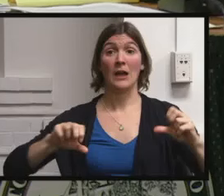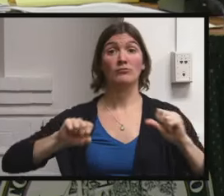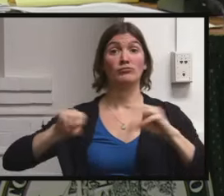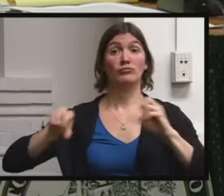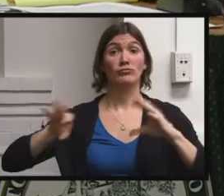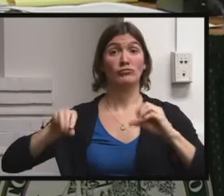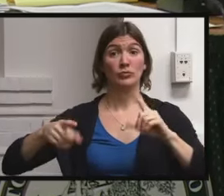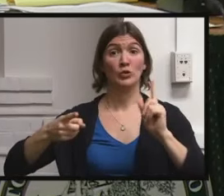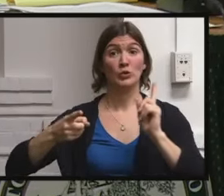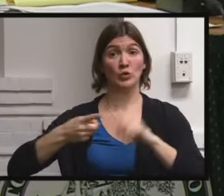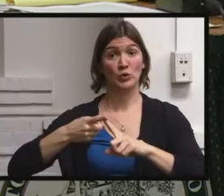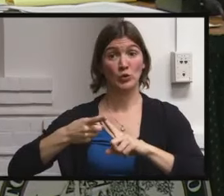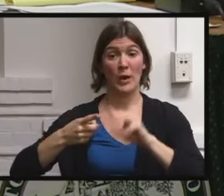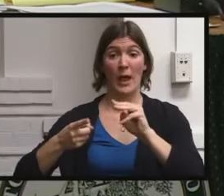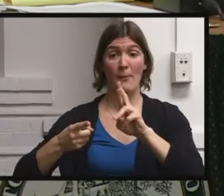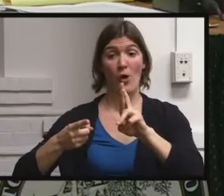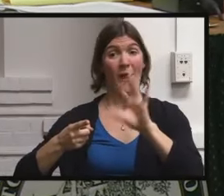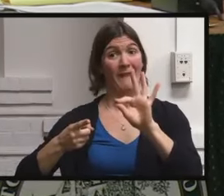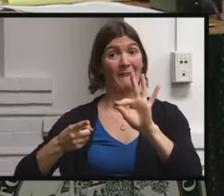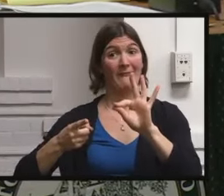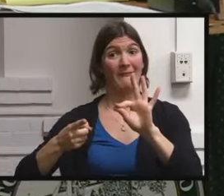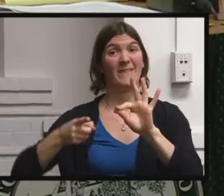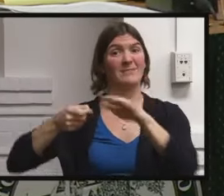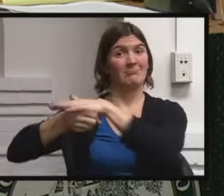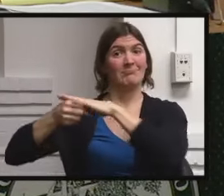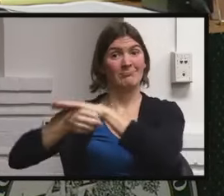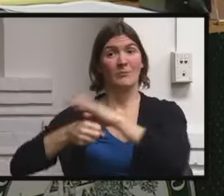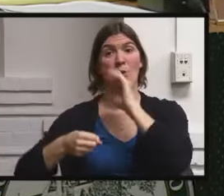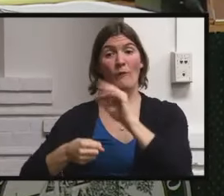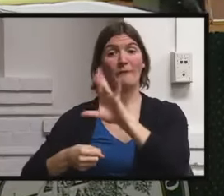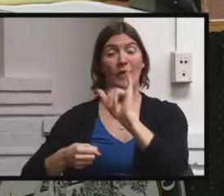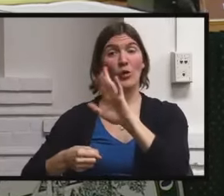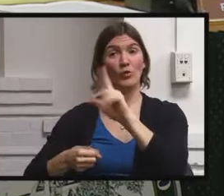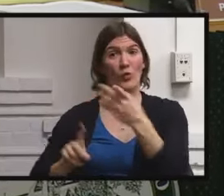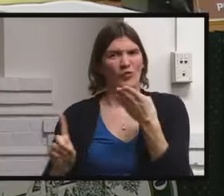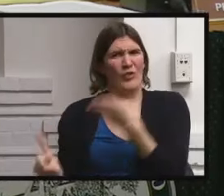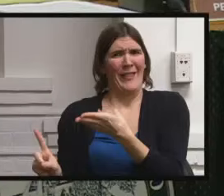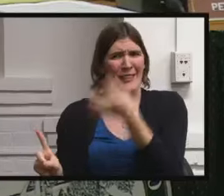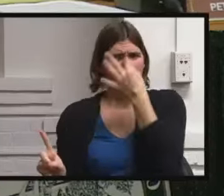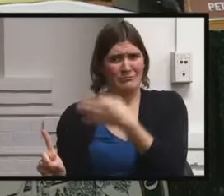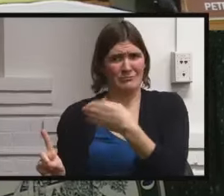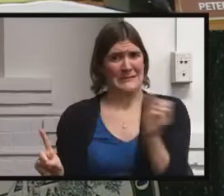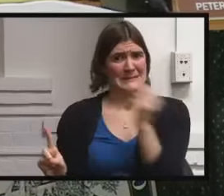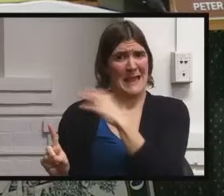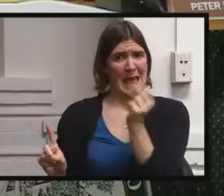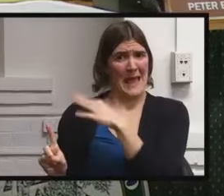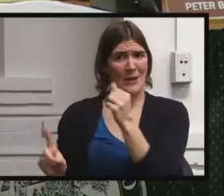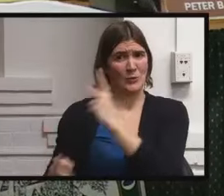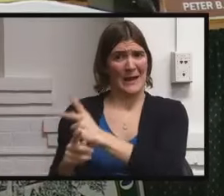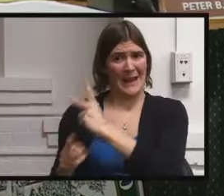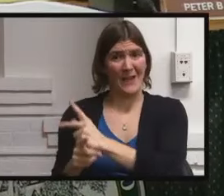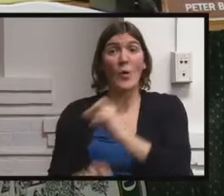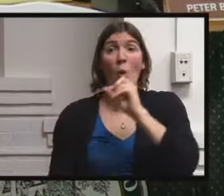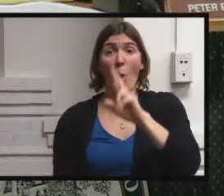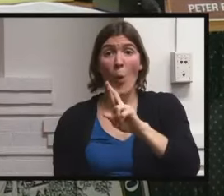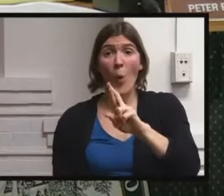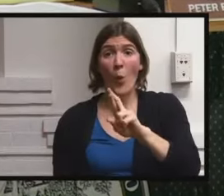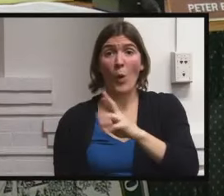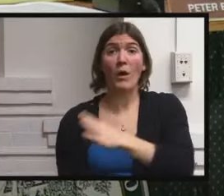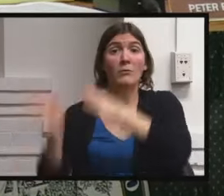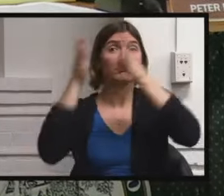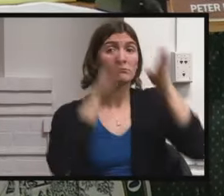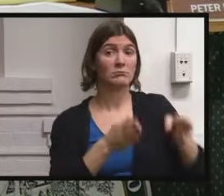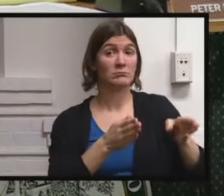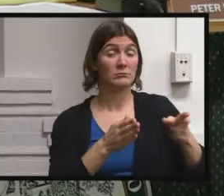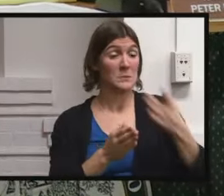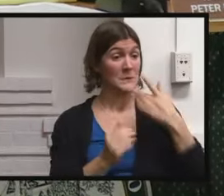recycling to the materials recovery facility on Old Ferry Road at the Windham Solid Waste Management District, or whether we wanted to